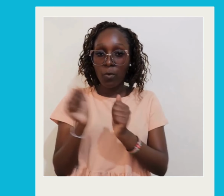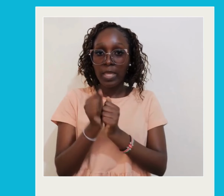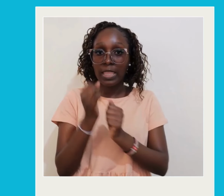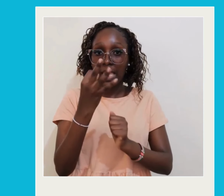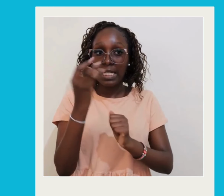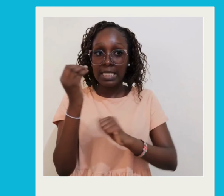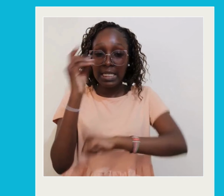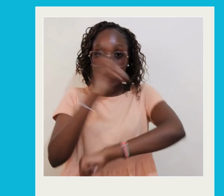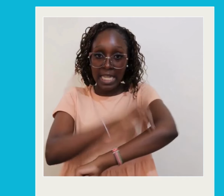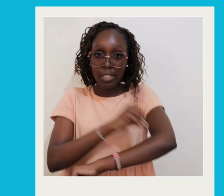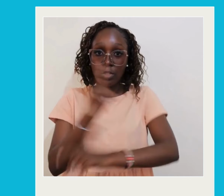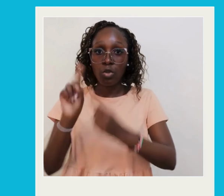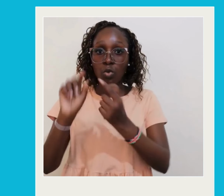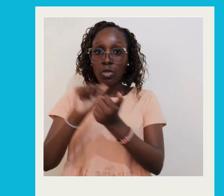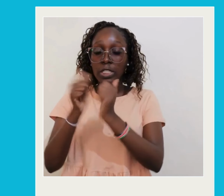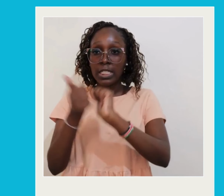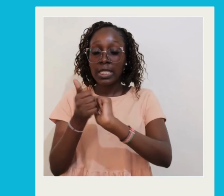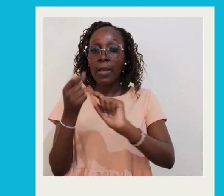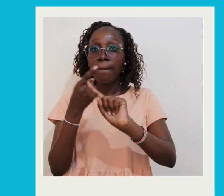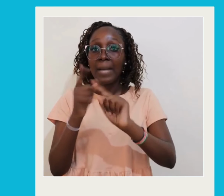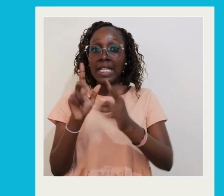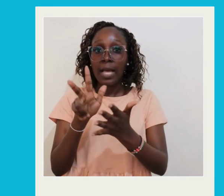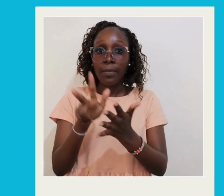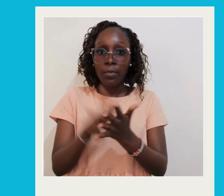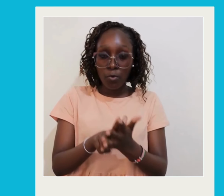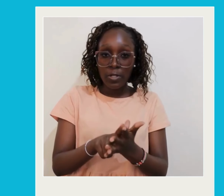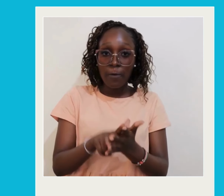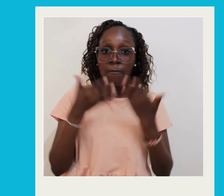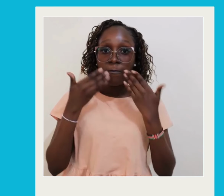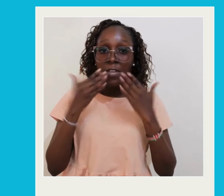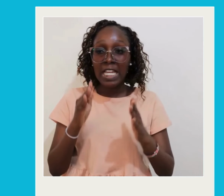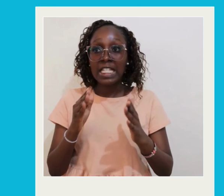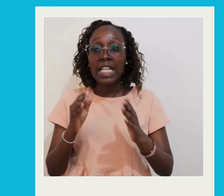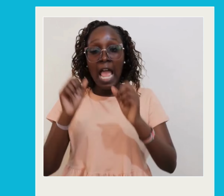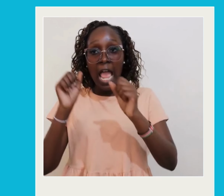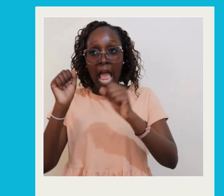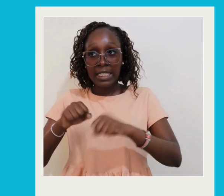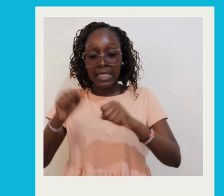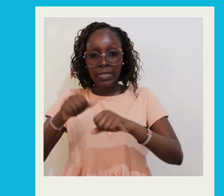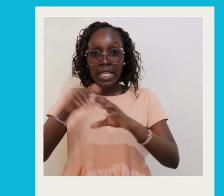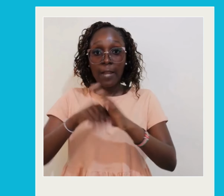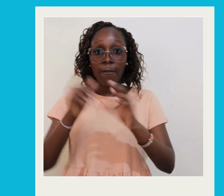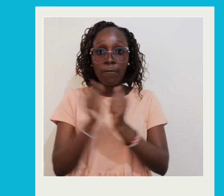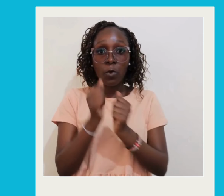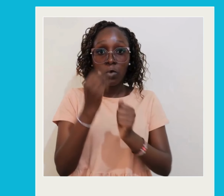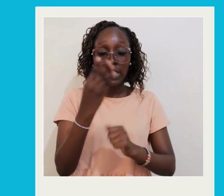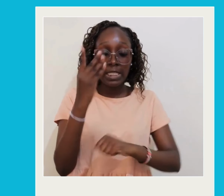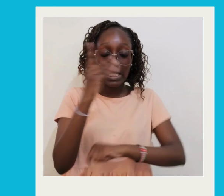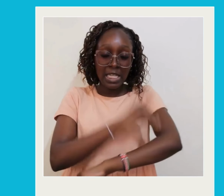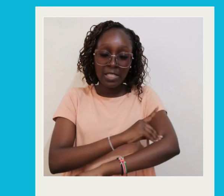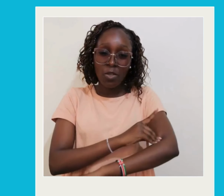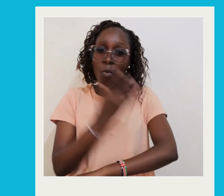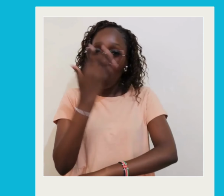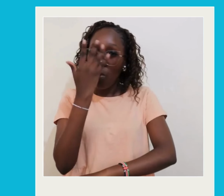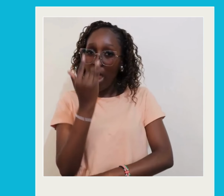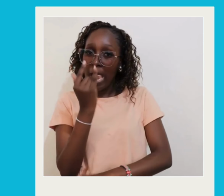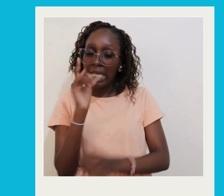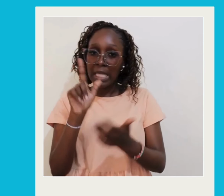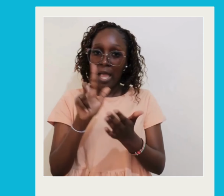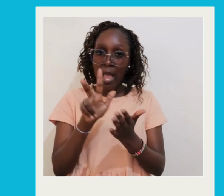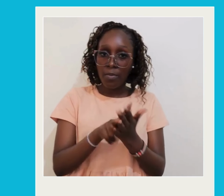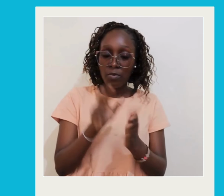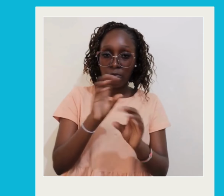Non-compliant applications are notified in writing with a 30-day rectification period, while approved applications